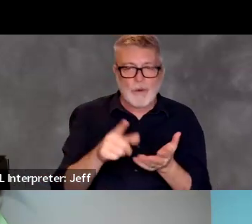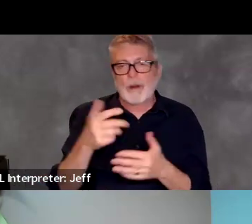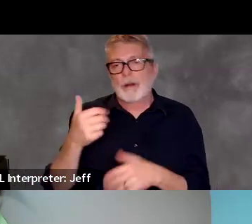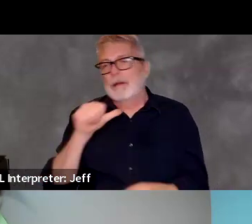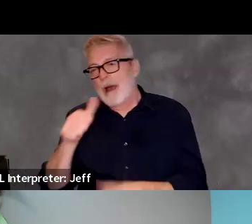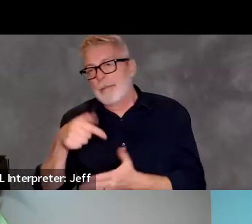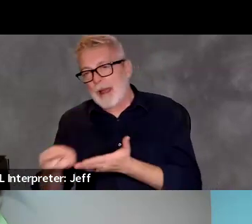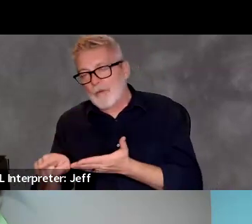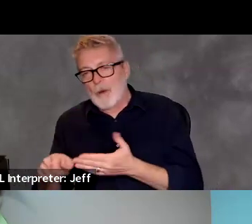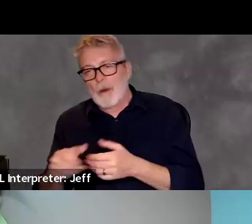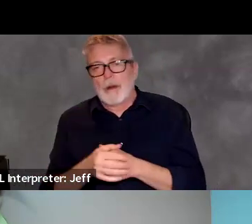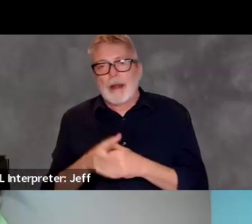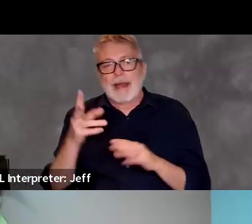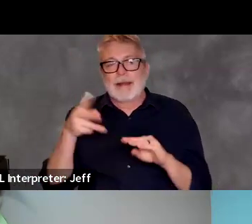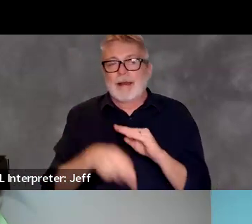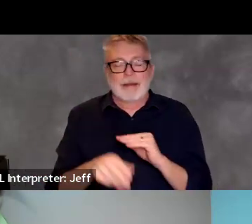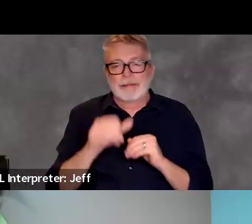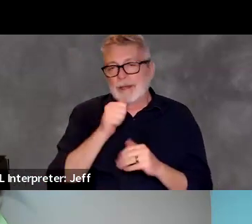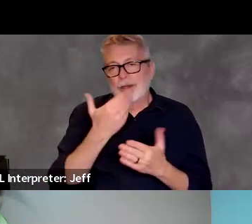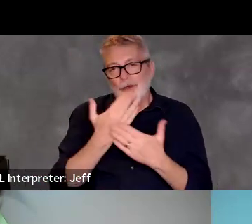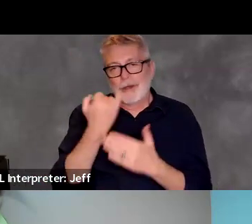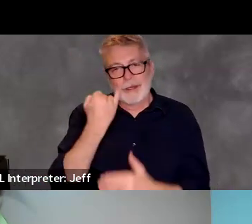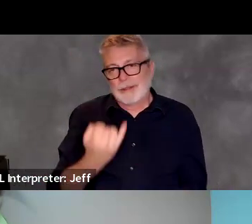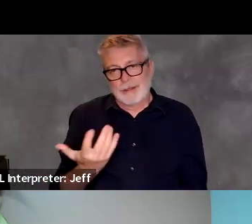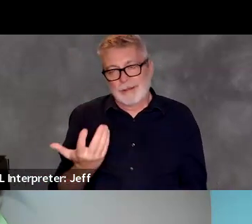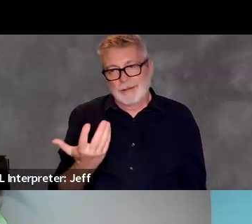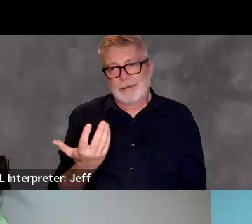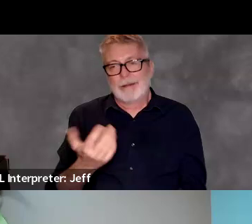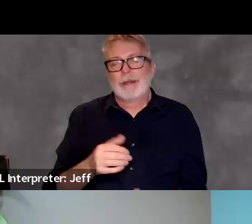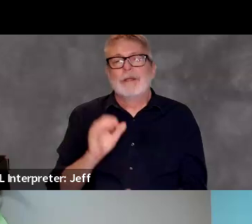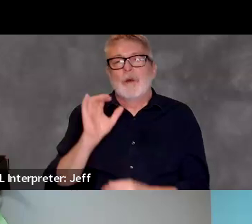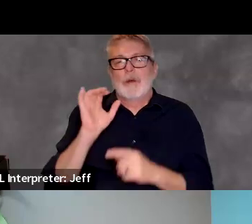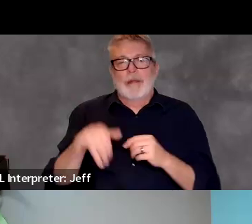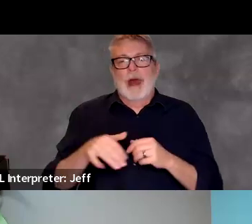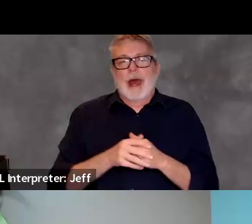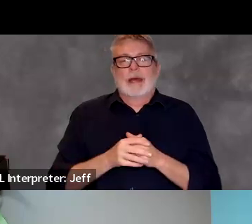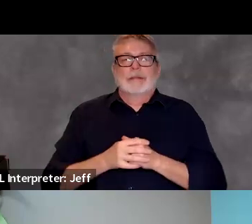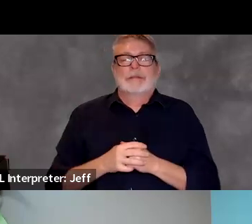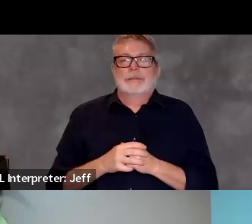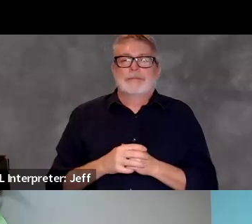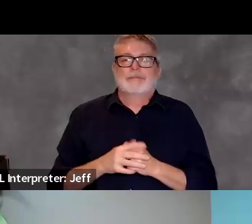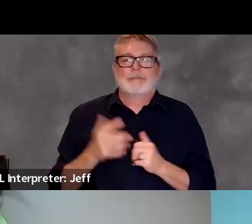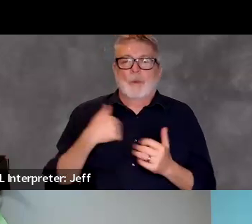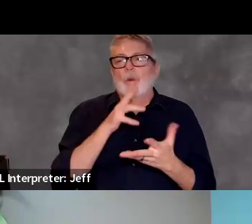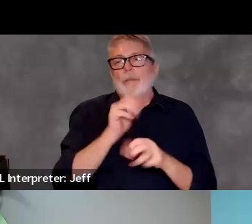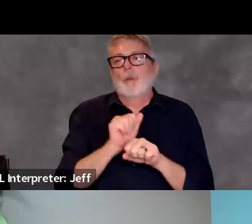and why cutting it is not a good idea. So that's what we will be working